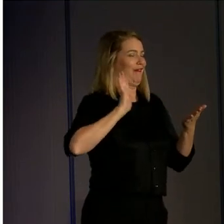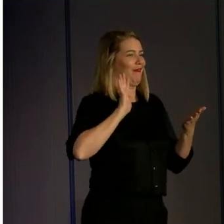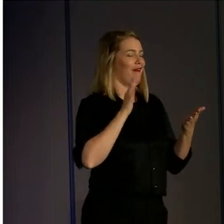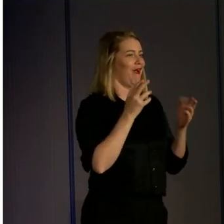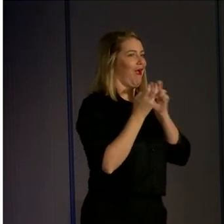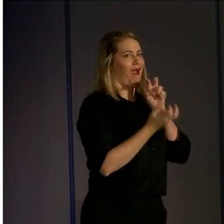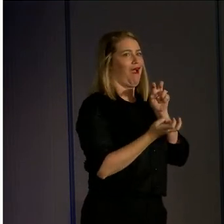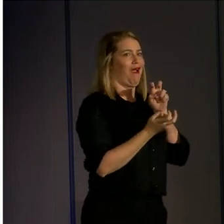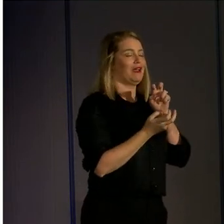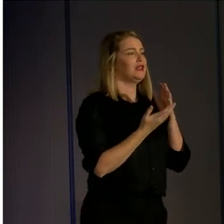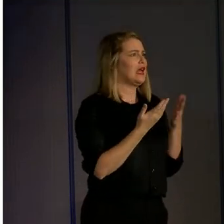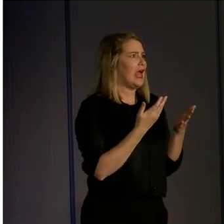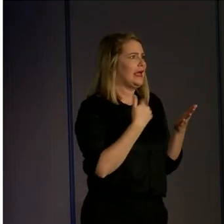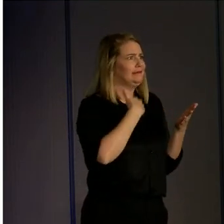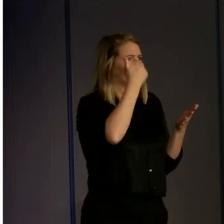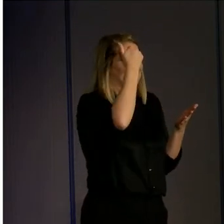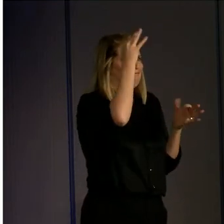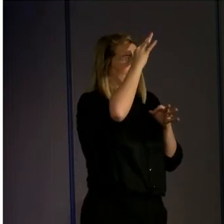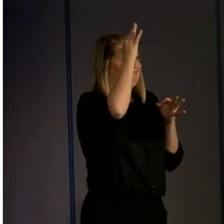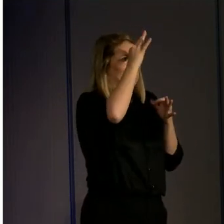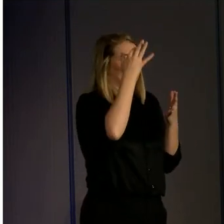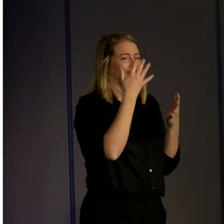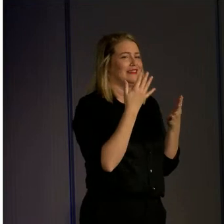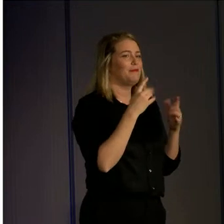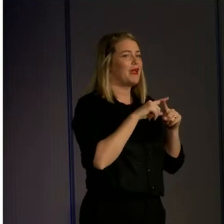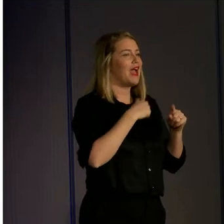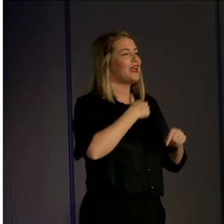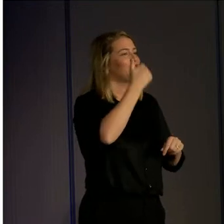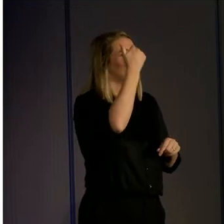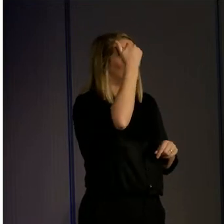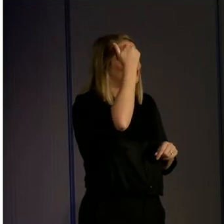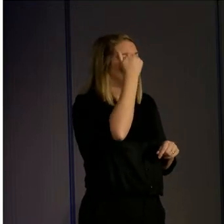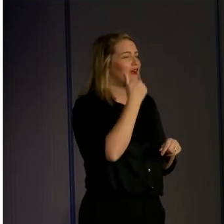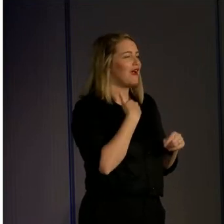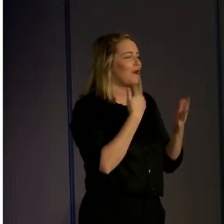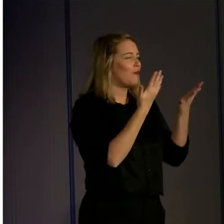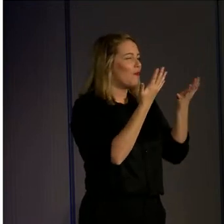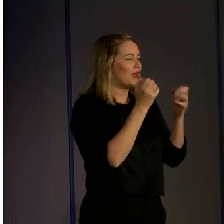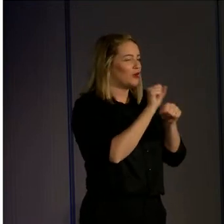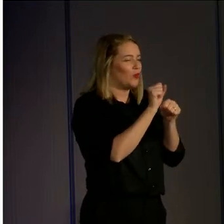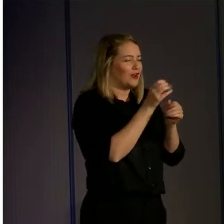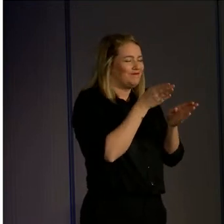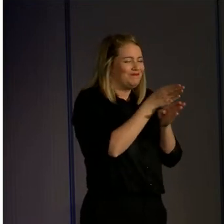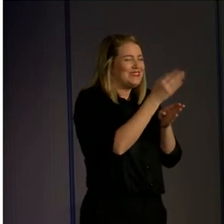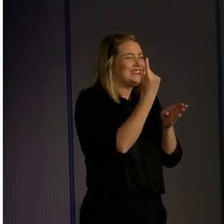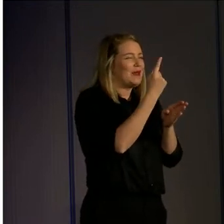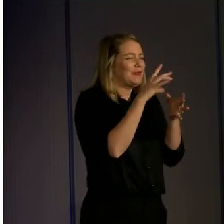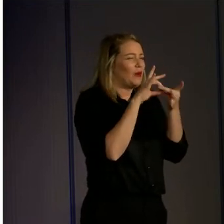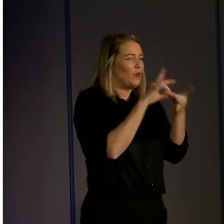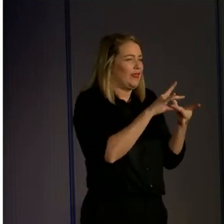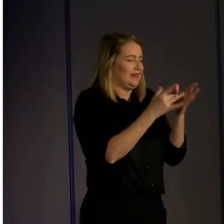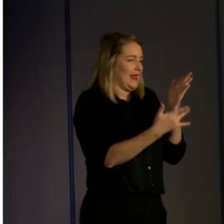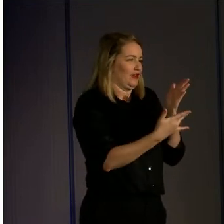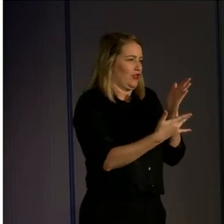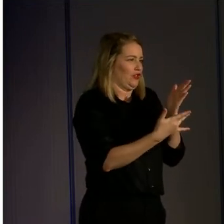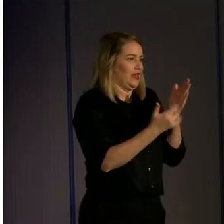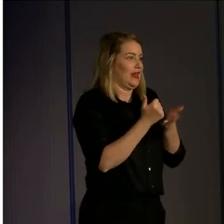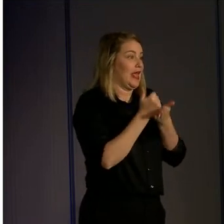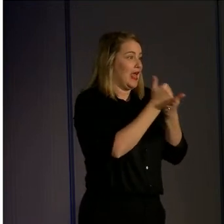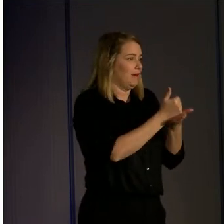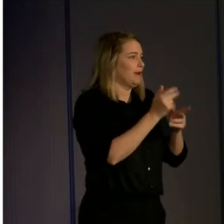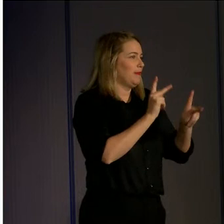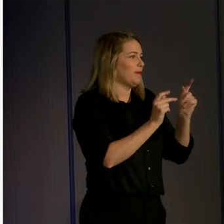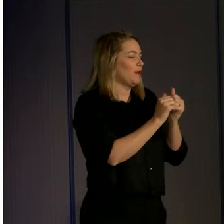didn't know much about anything except I knew I wanted to work in something to do with technology and helping people